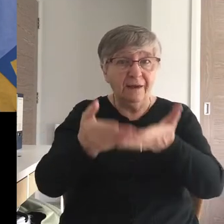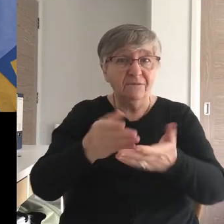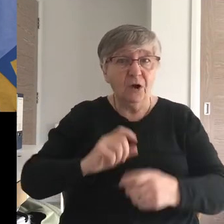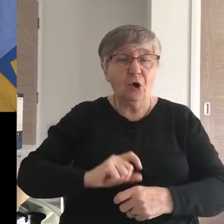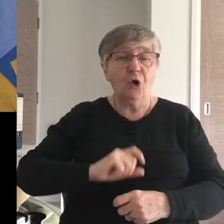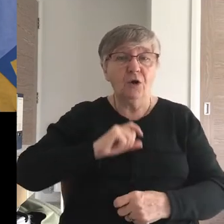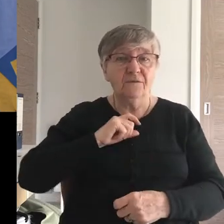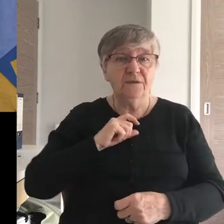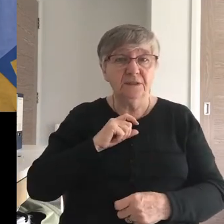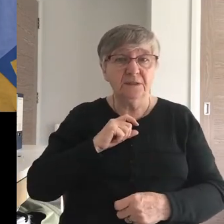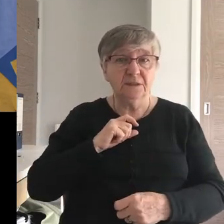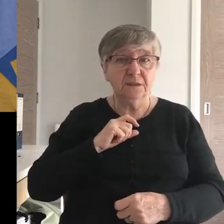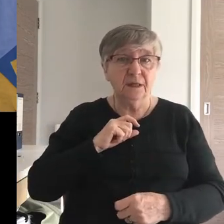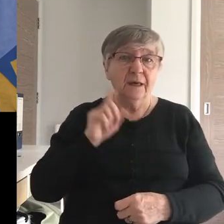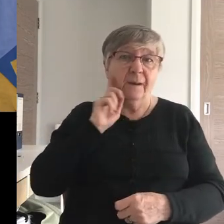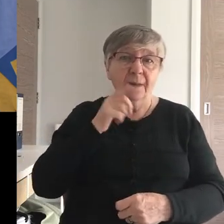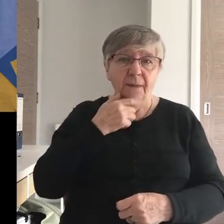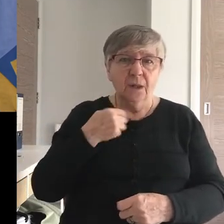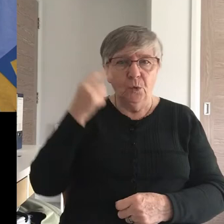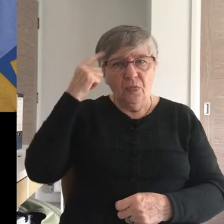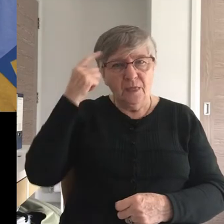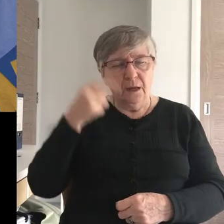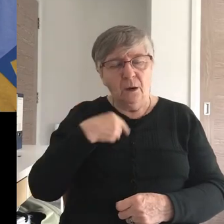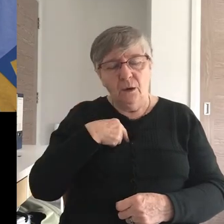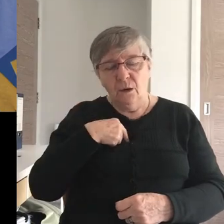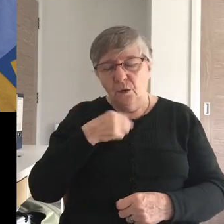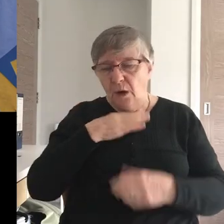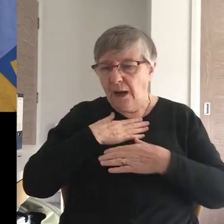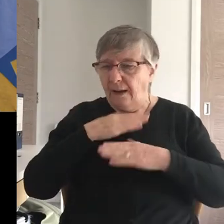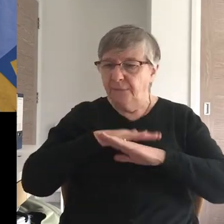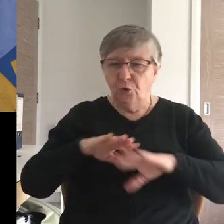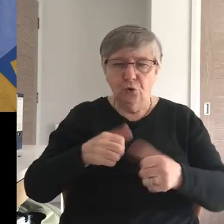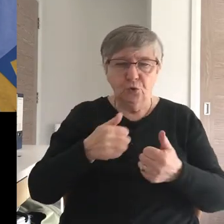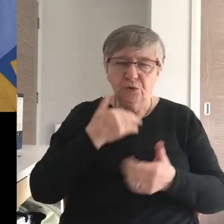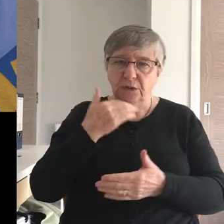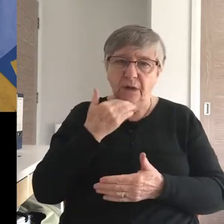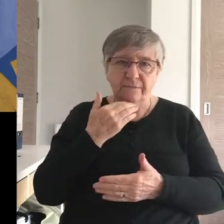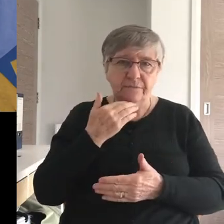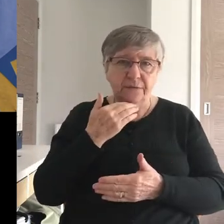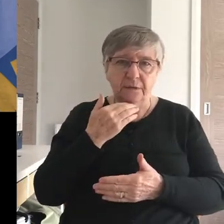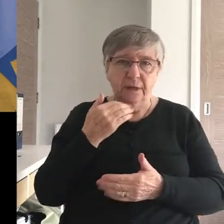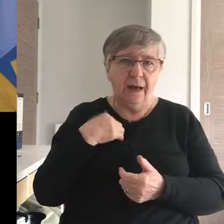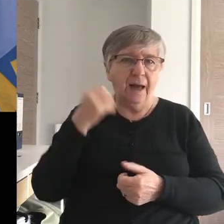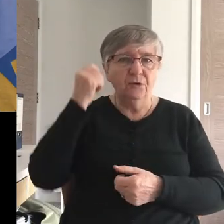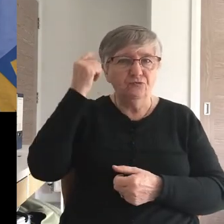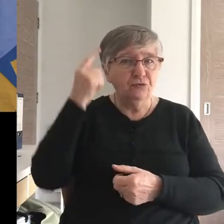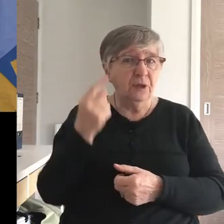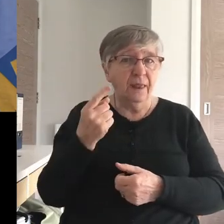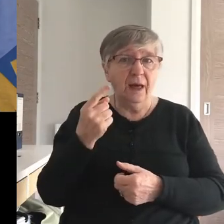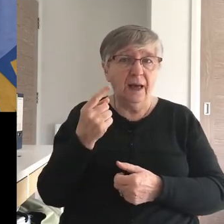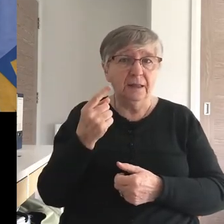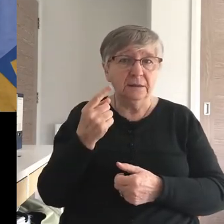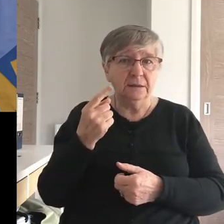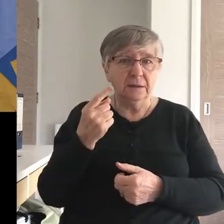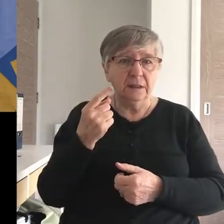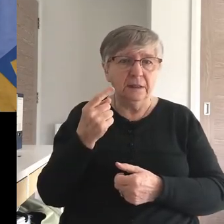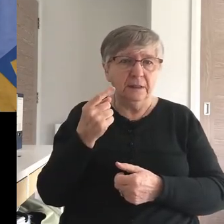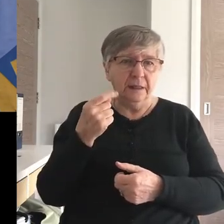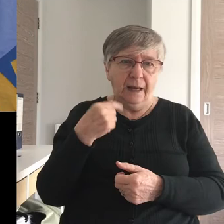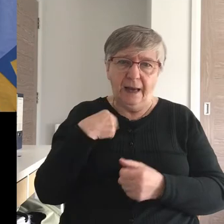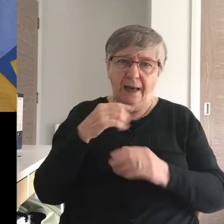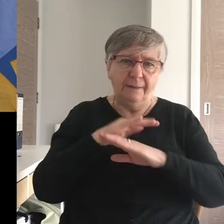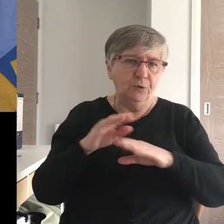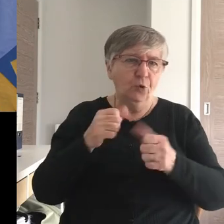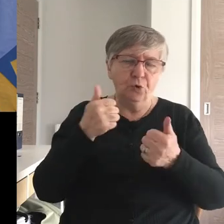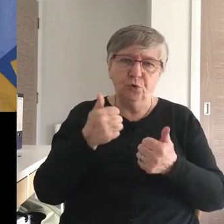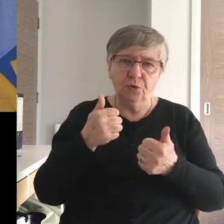confidence-giving. Those who despair about not serving Christ enough, those who are aware of their inconsistencies and faults and who long to be